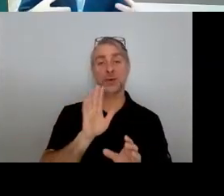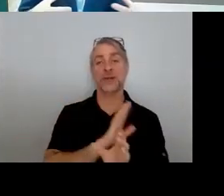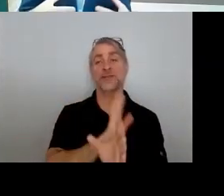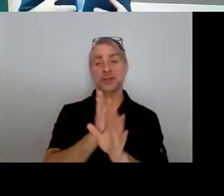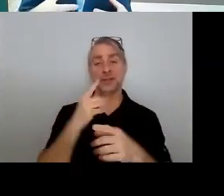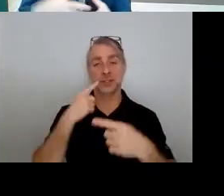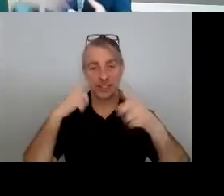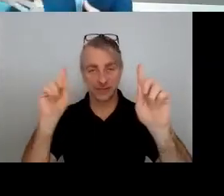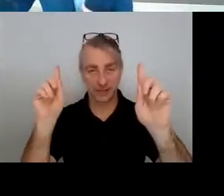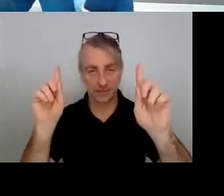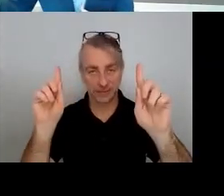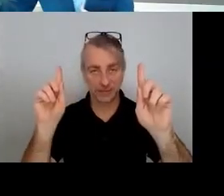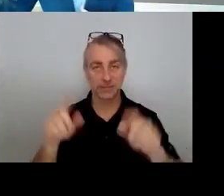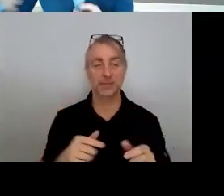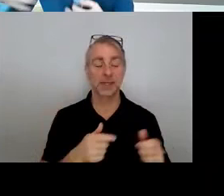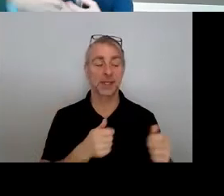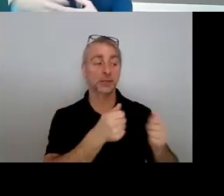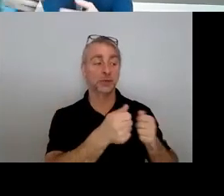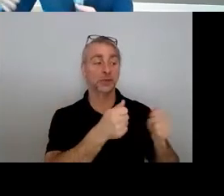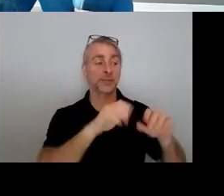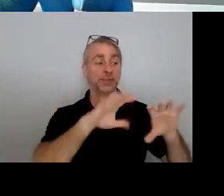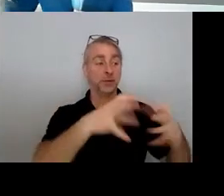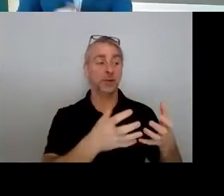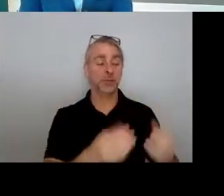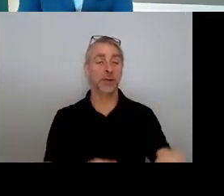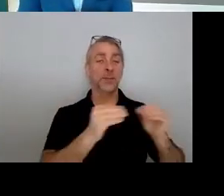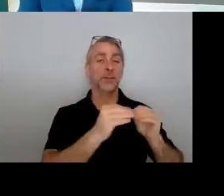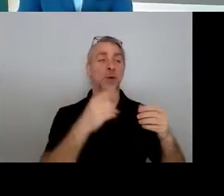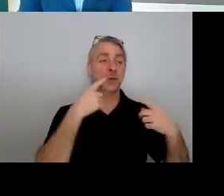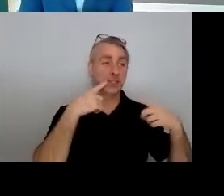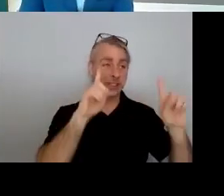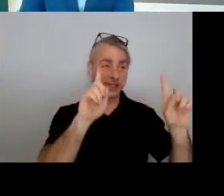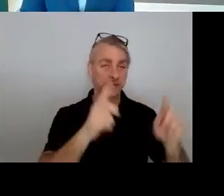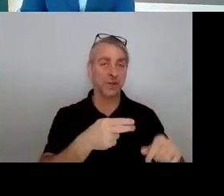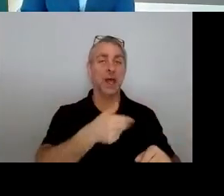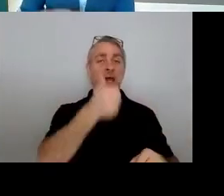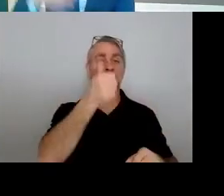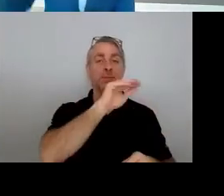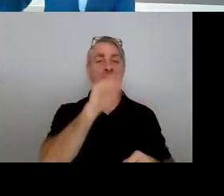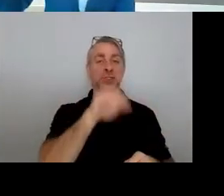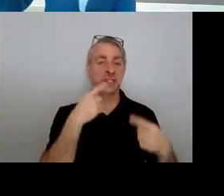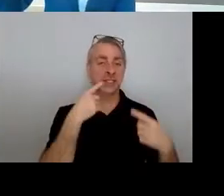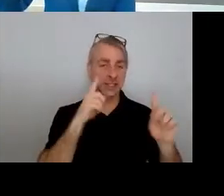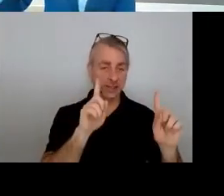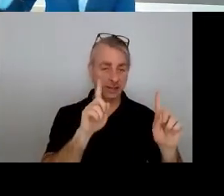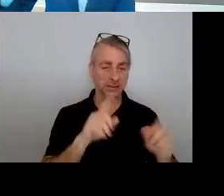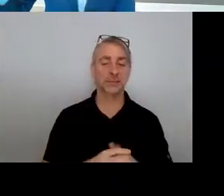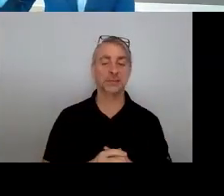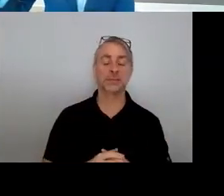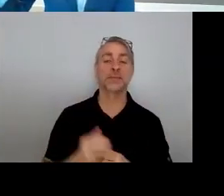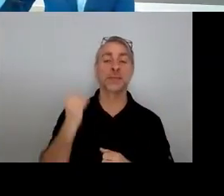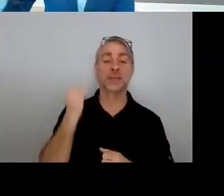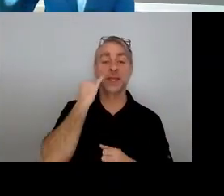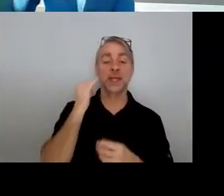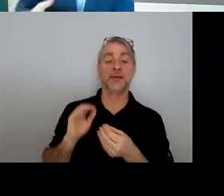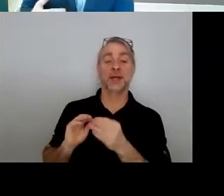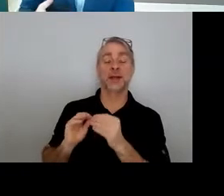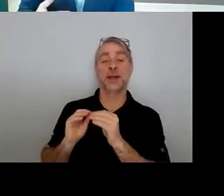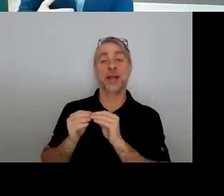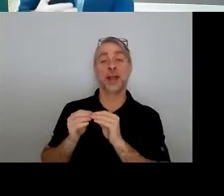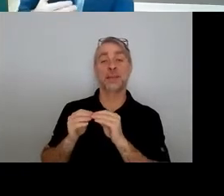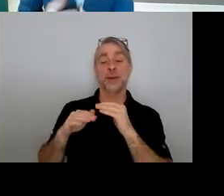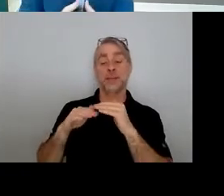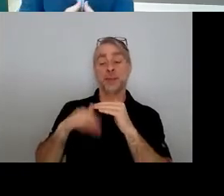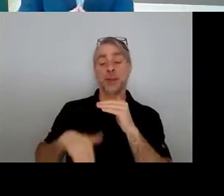treatment group were more successful, had a greater proportion of success. And if the odds ratio is less